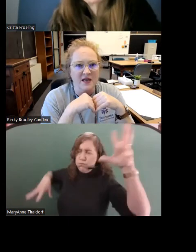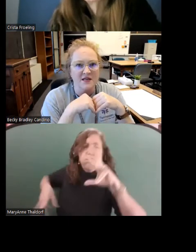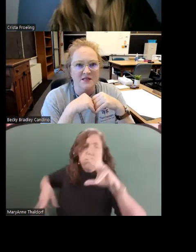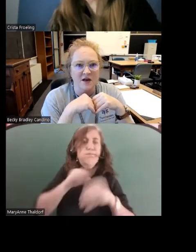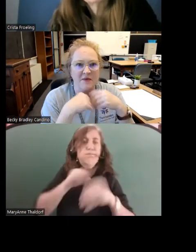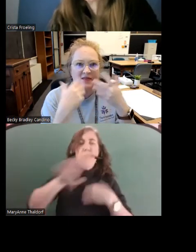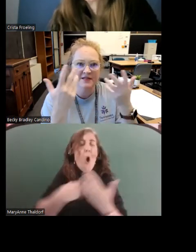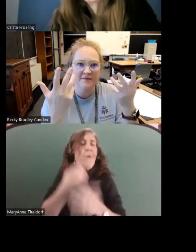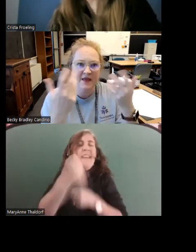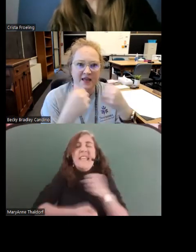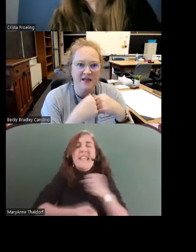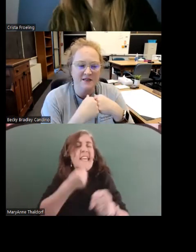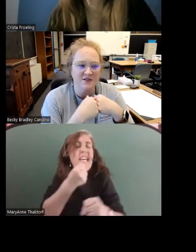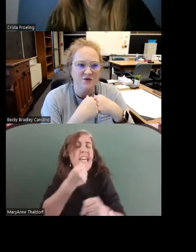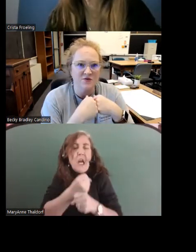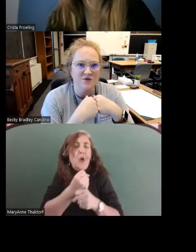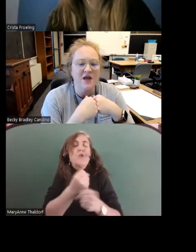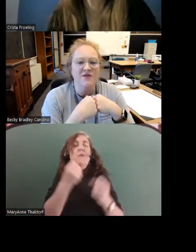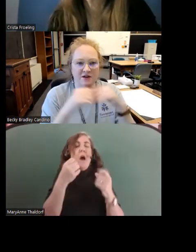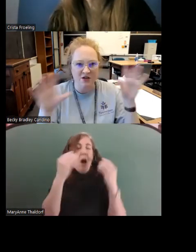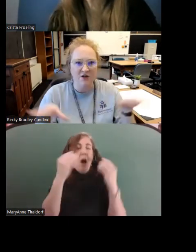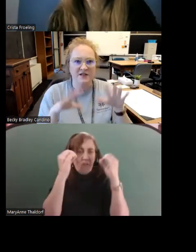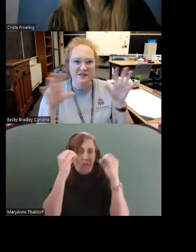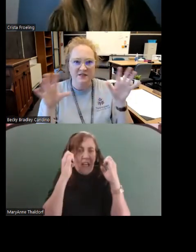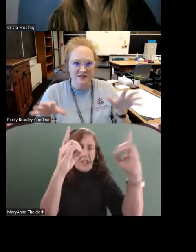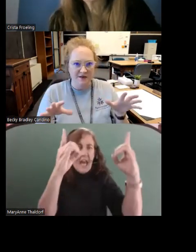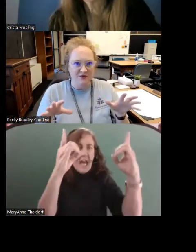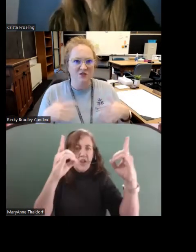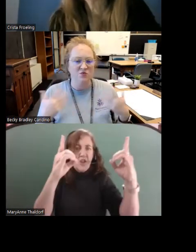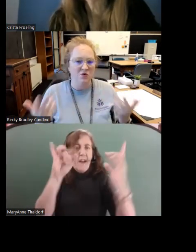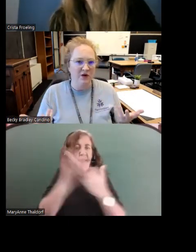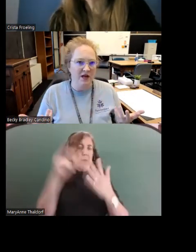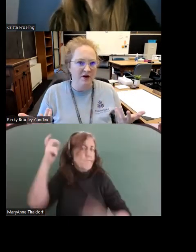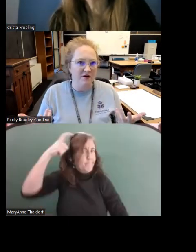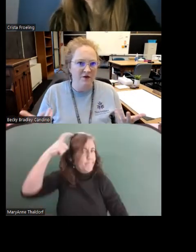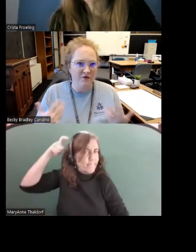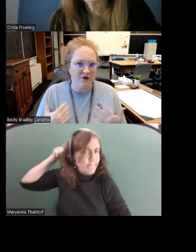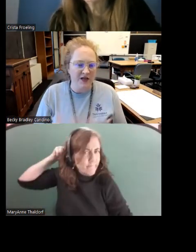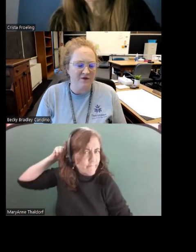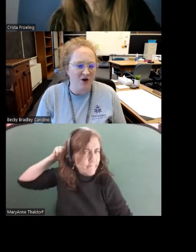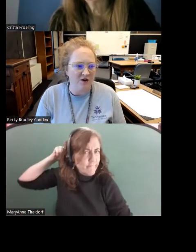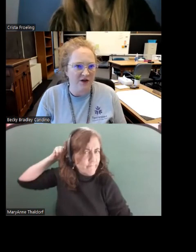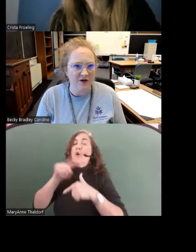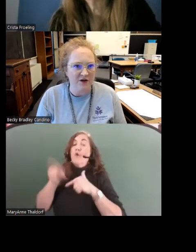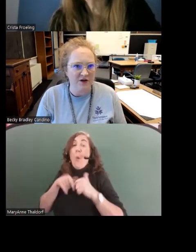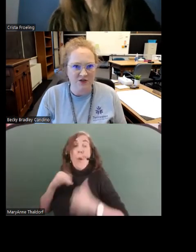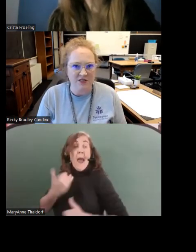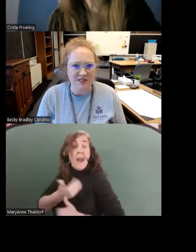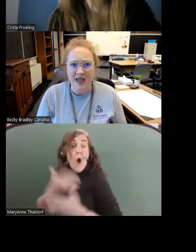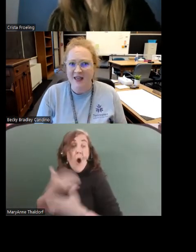brains. So by the time they get to school, there's all these assumptions. Well, we know for deaf and hard of